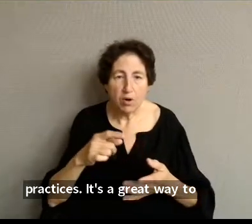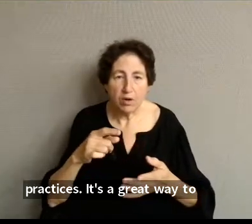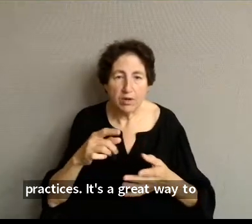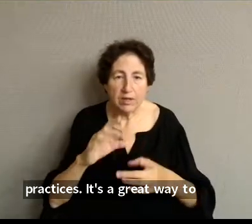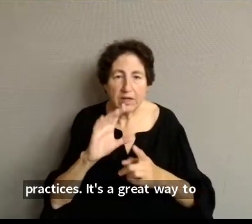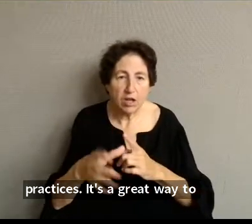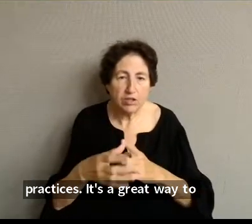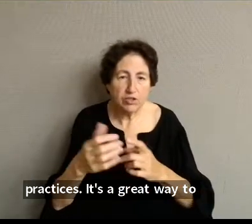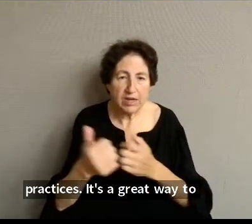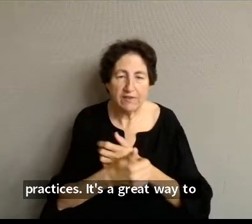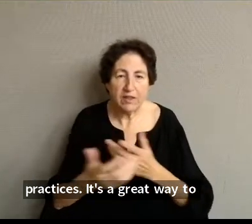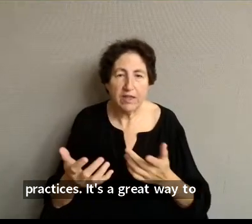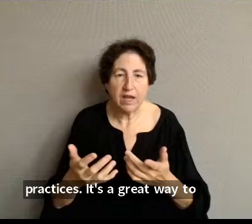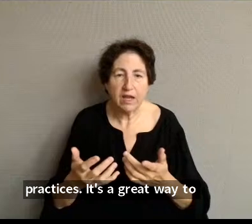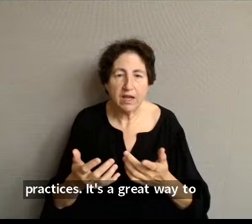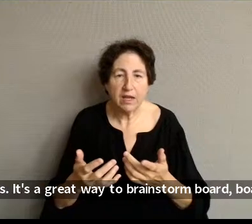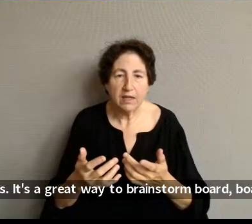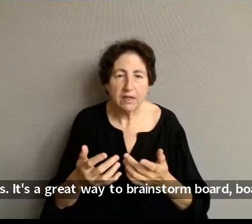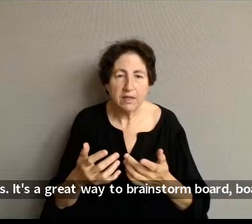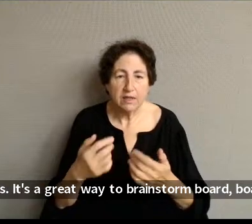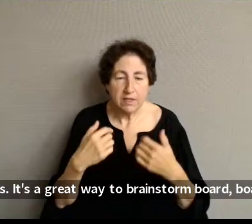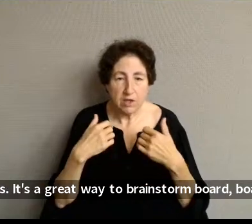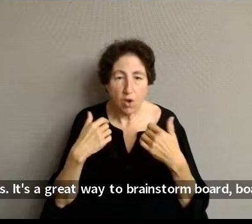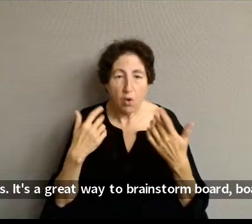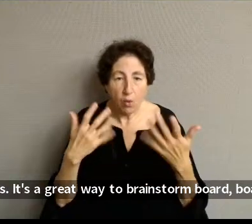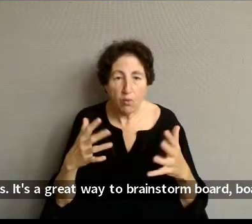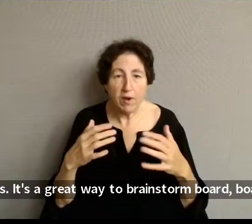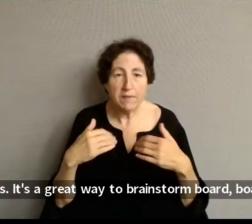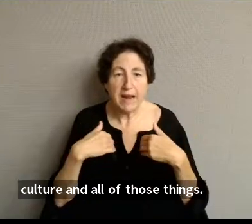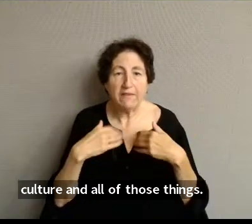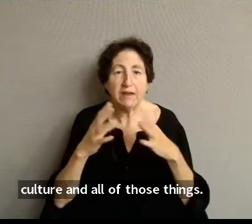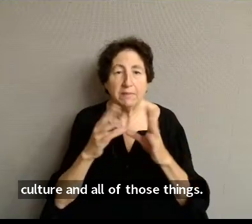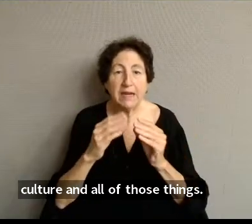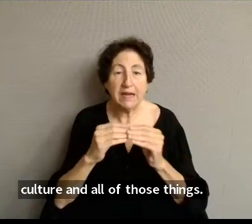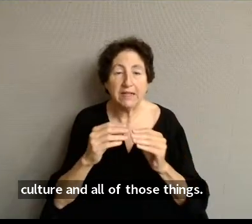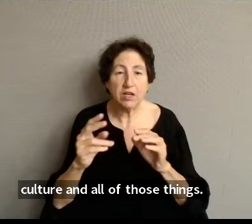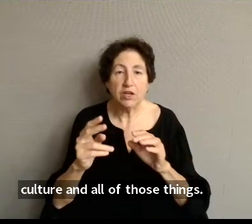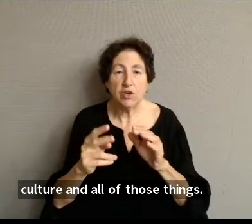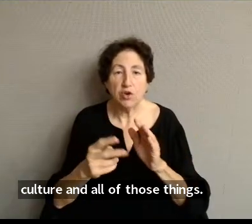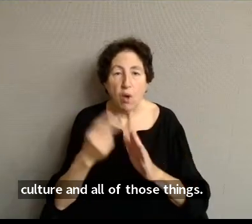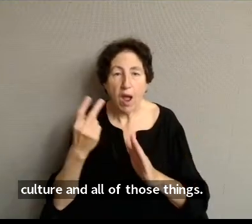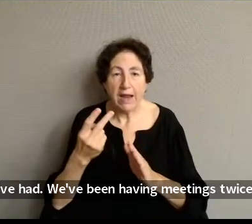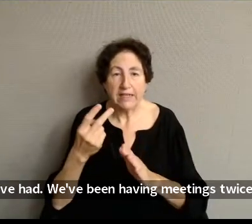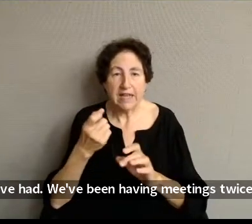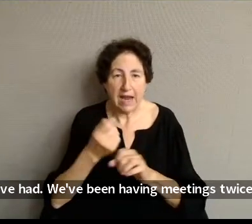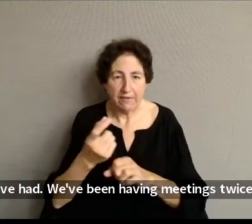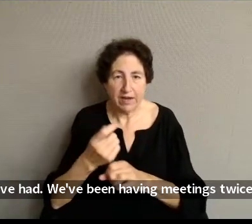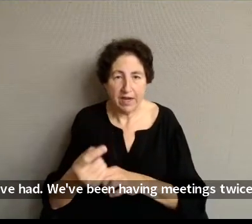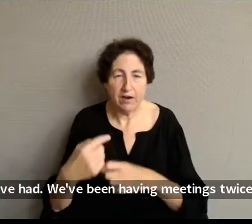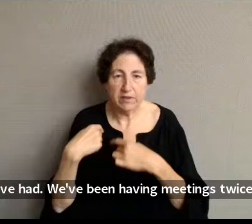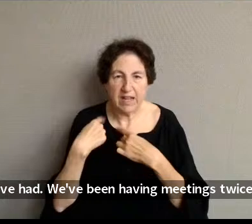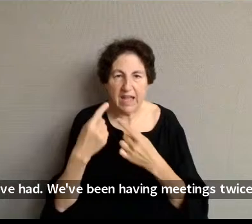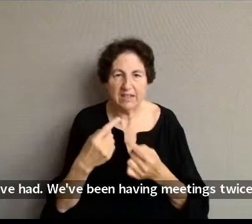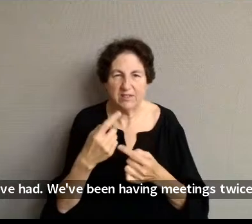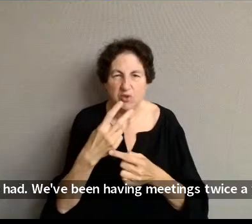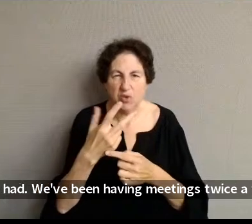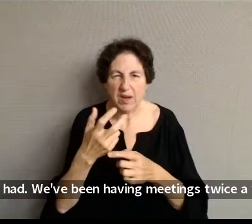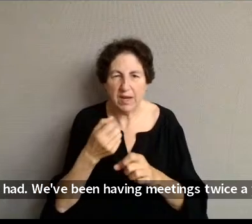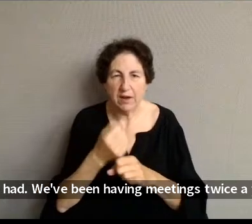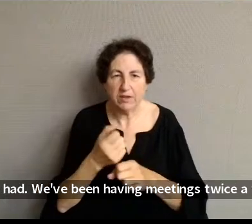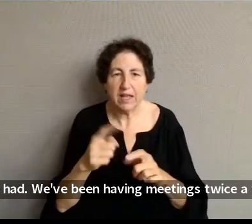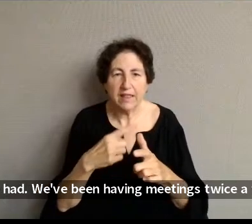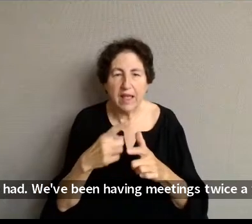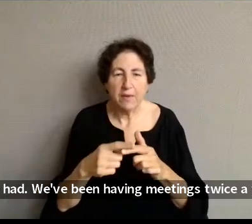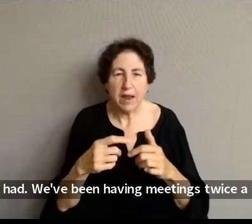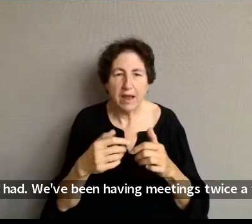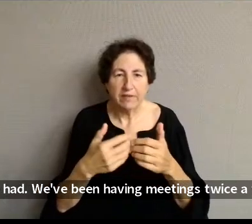culture and all of those things. So we've been having meetings twice a year for the past several years. And then there are breakouts